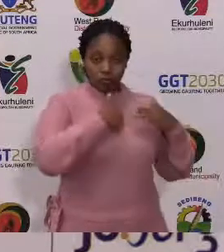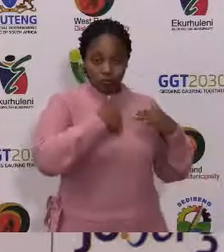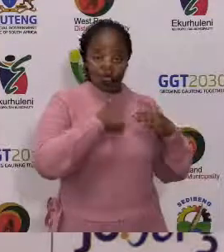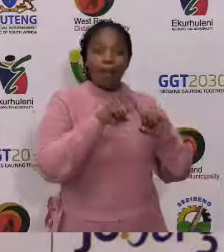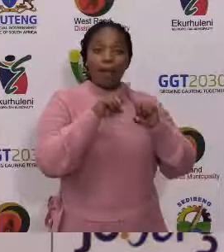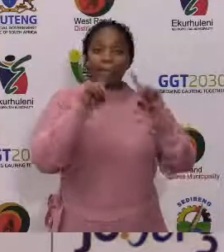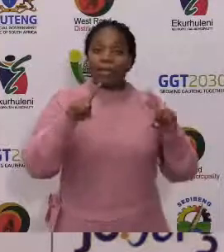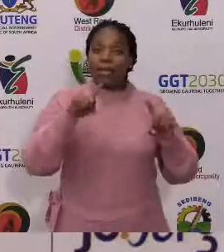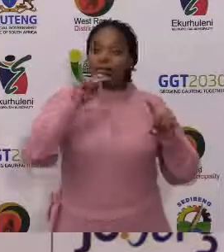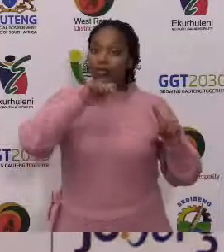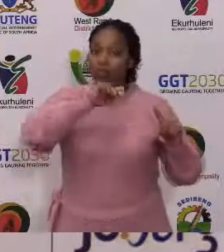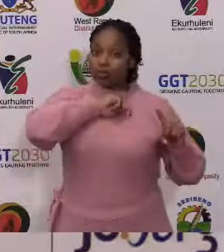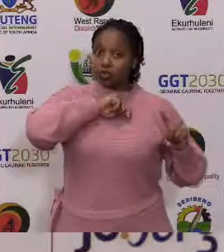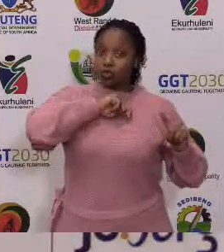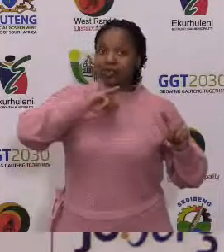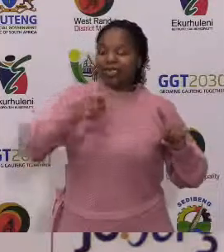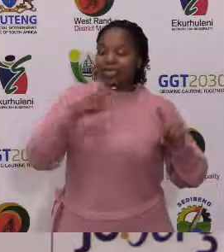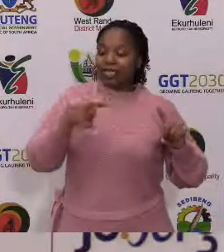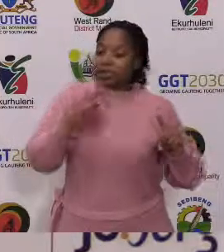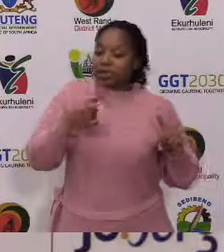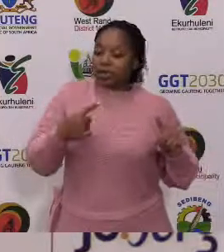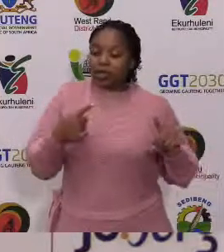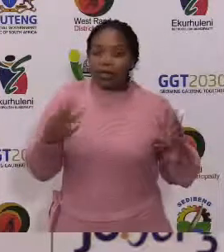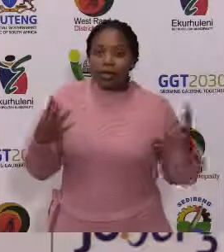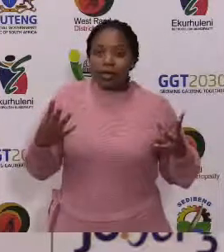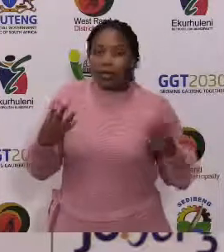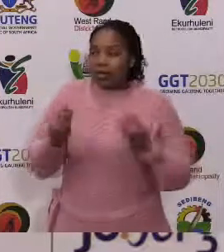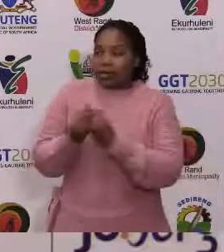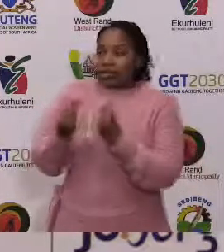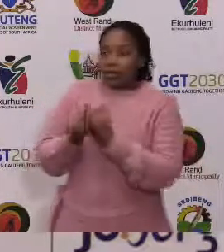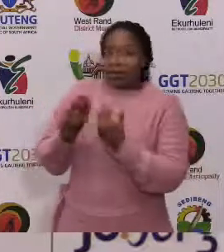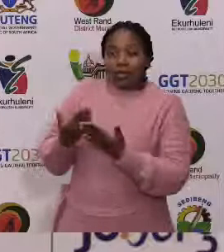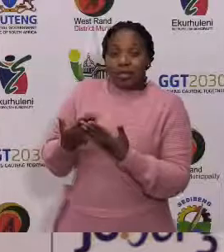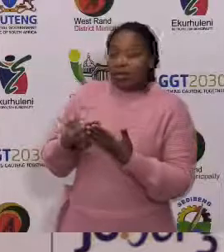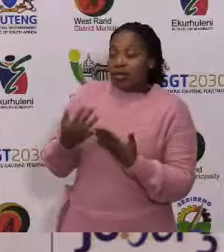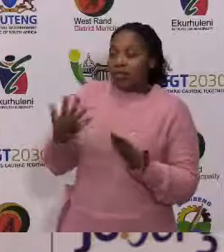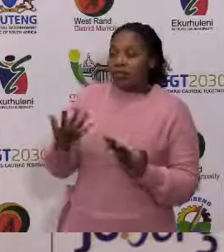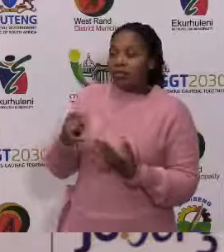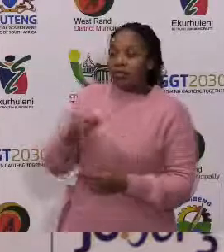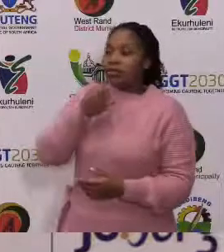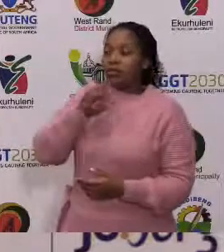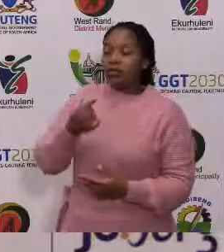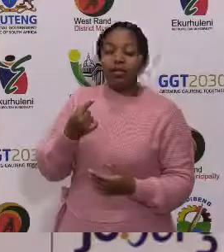but just the notion that something will be driven by